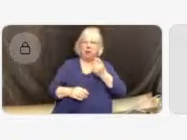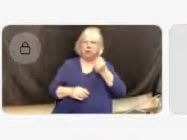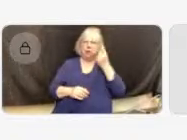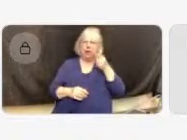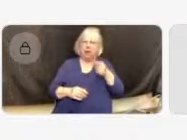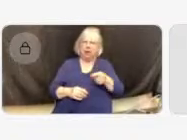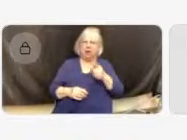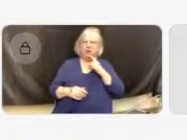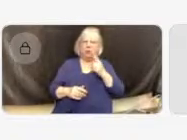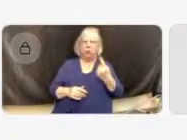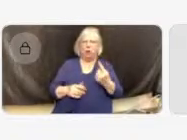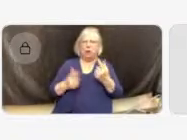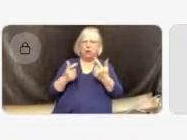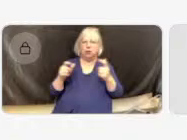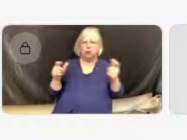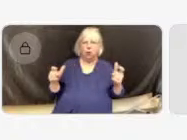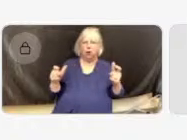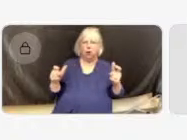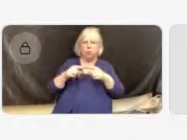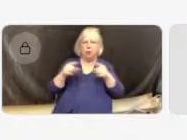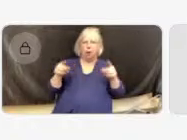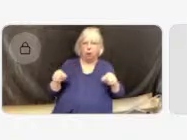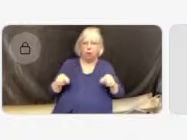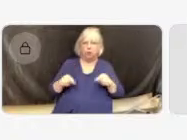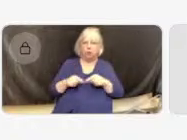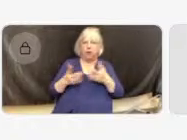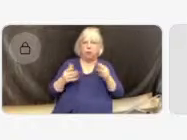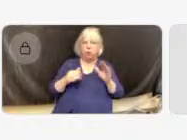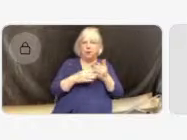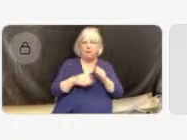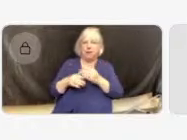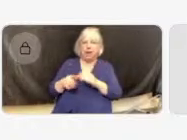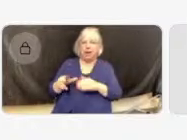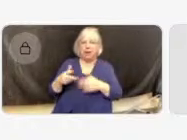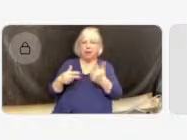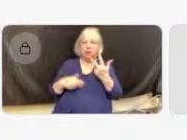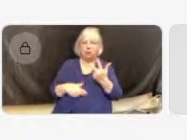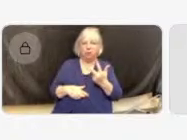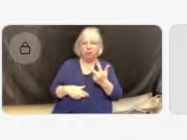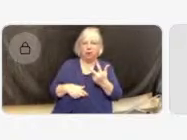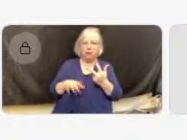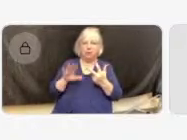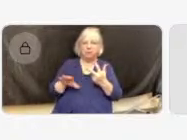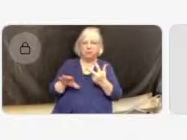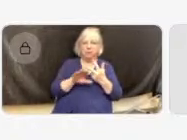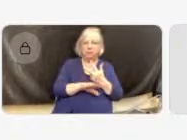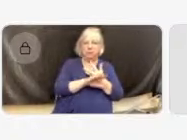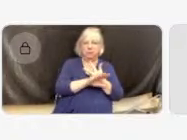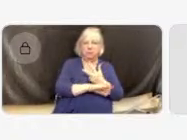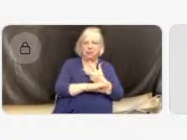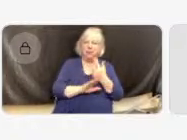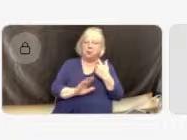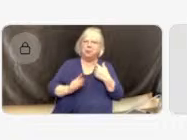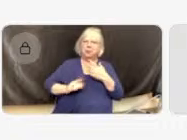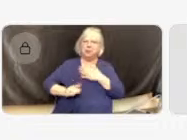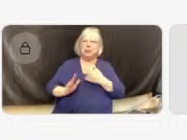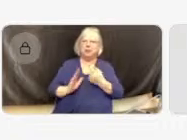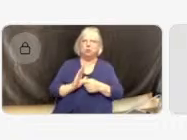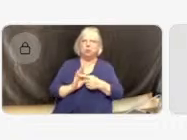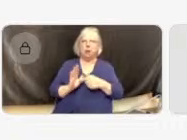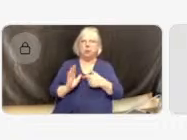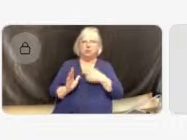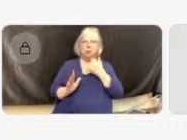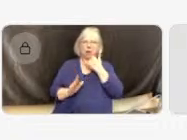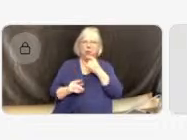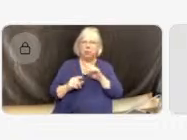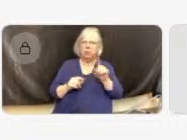one large parcel to be divided into three. As I understand, and please correct me if I'm wrong, you're